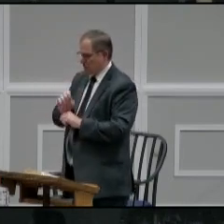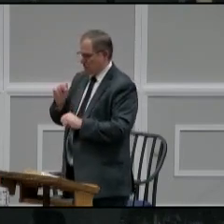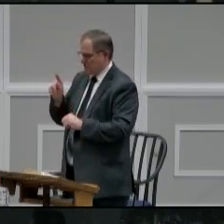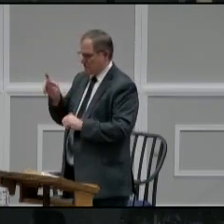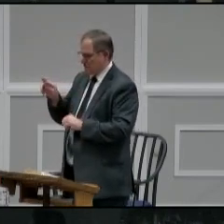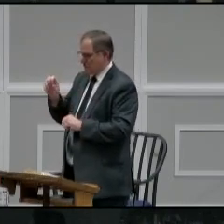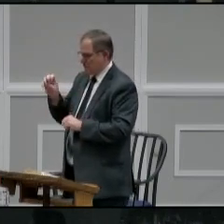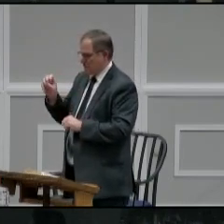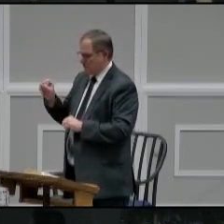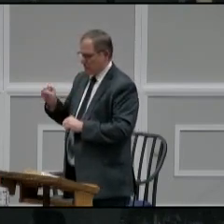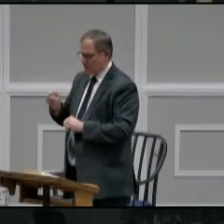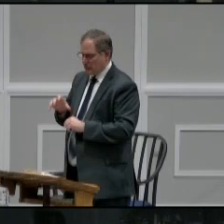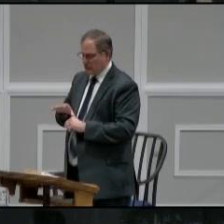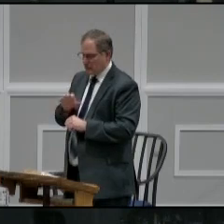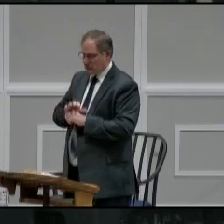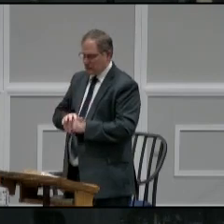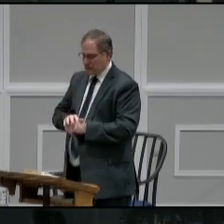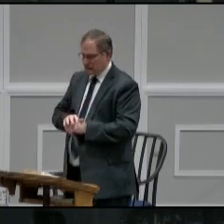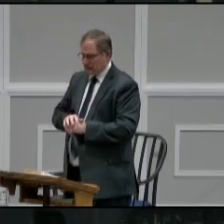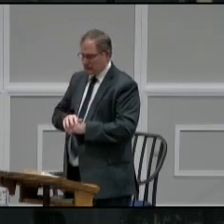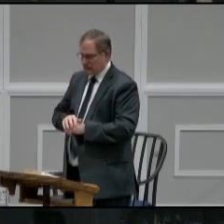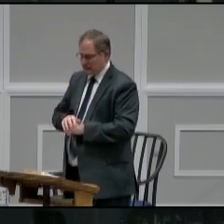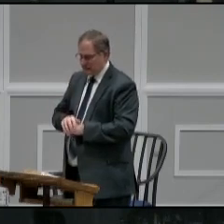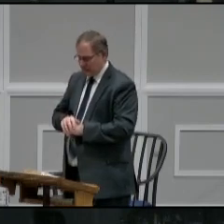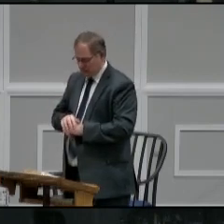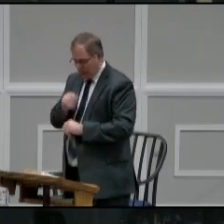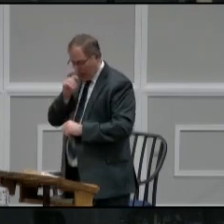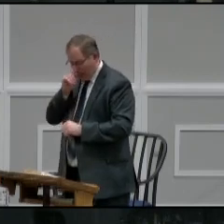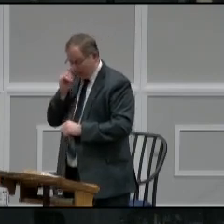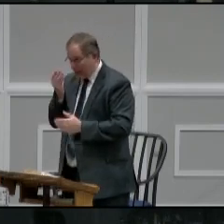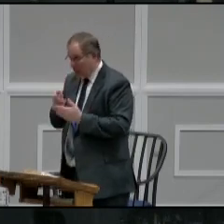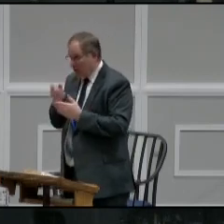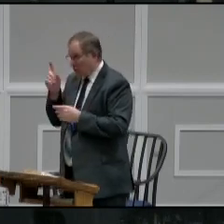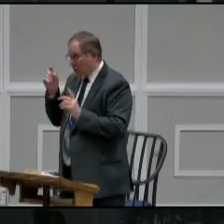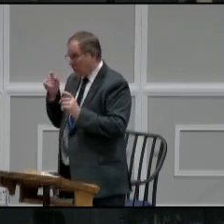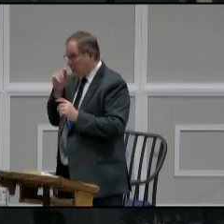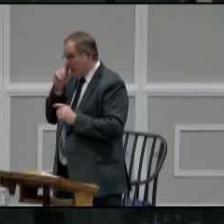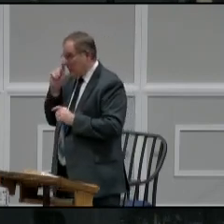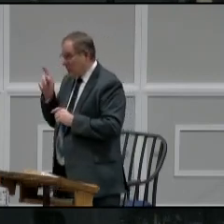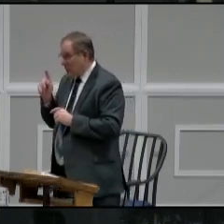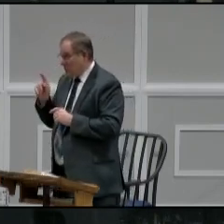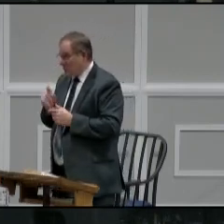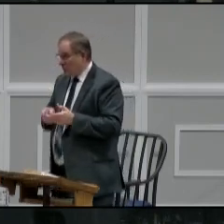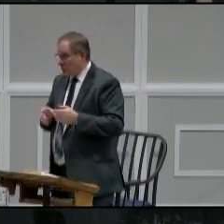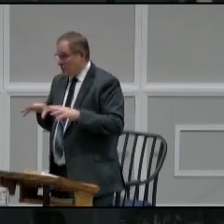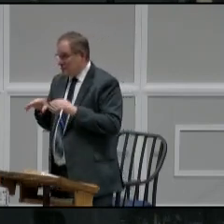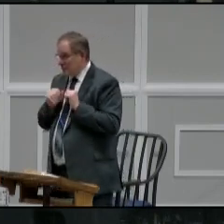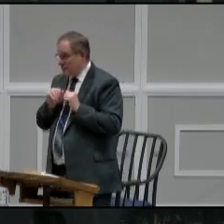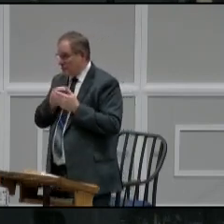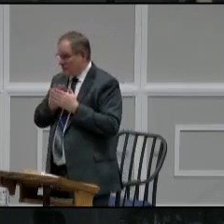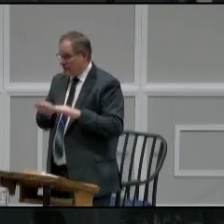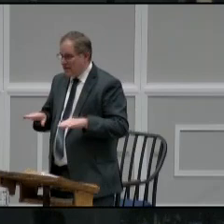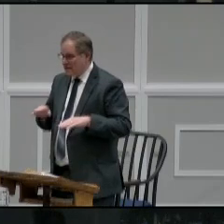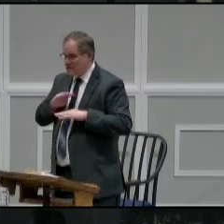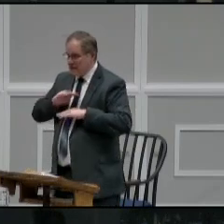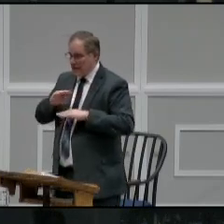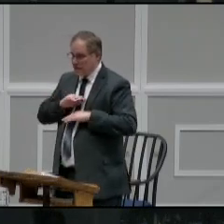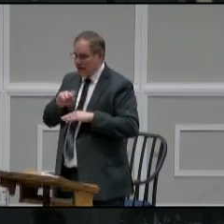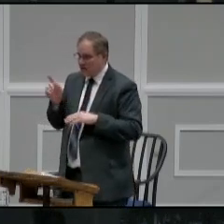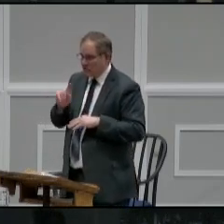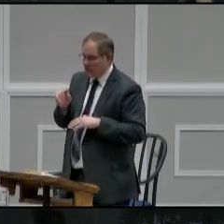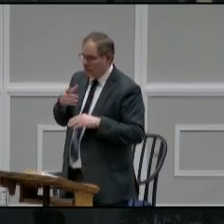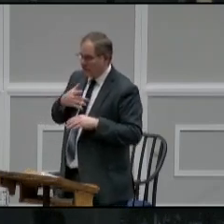It's a good question of what's on the throne of your life. It's a good question of where you're getting your peace, where you're getting your satisfaction from. When you're feeling